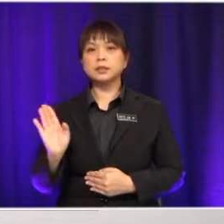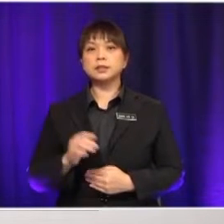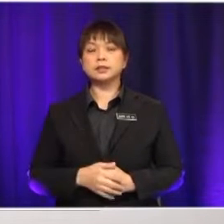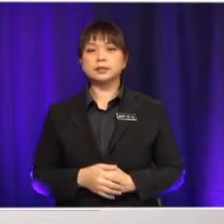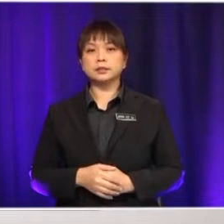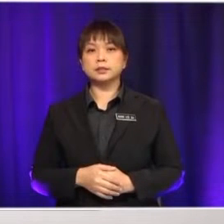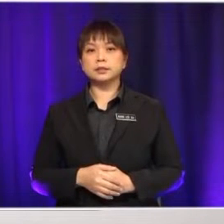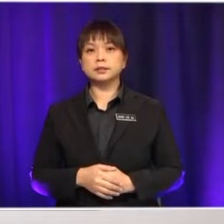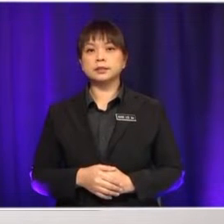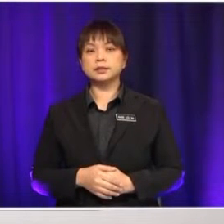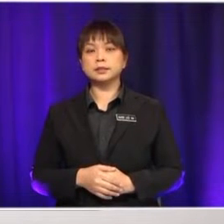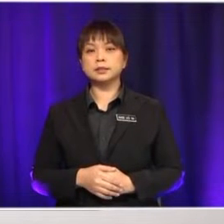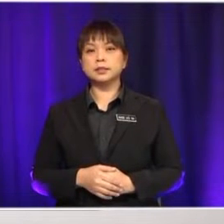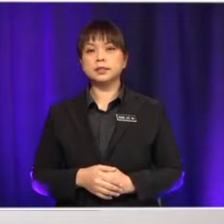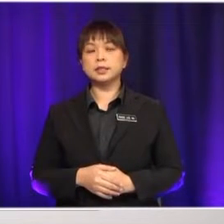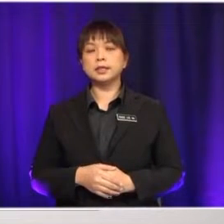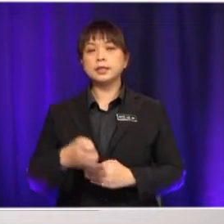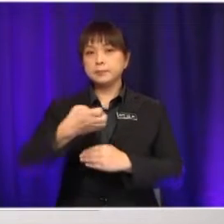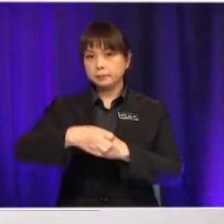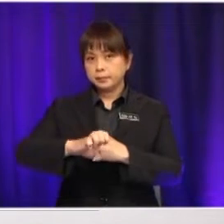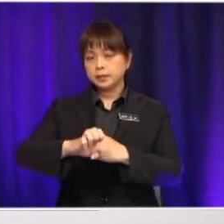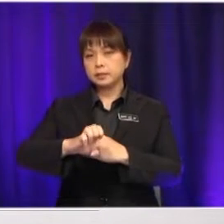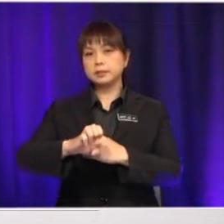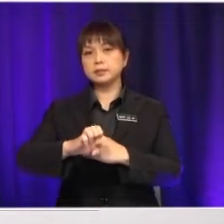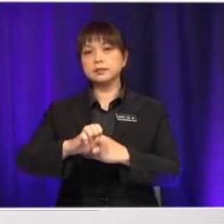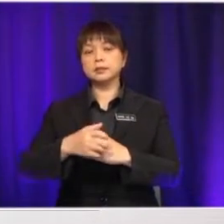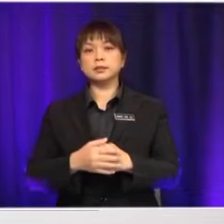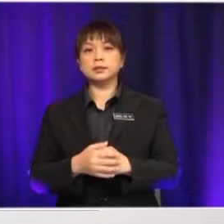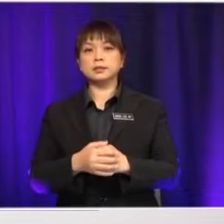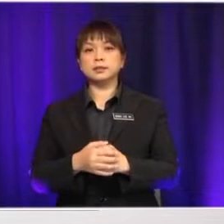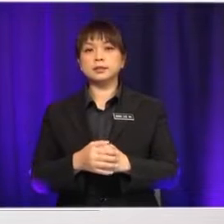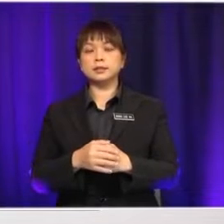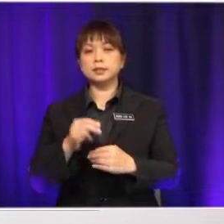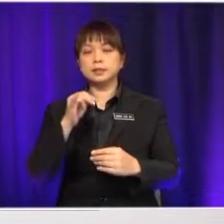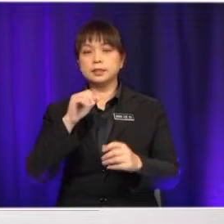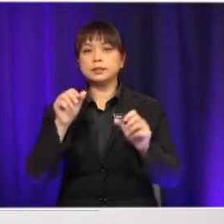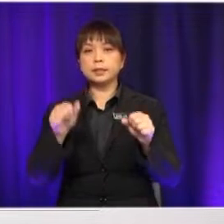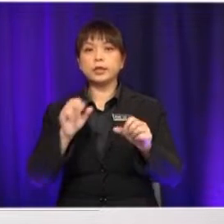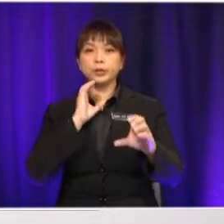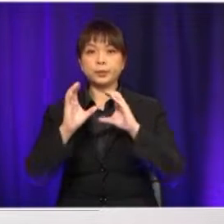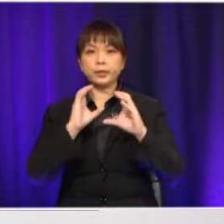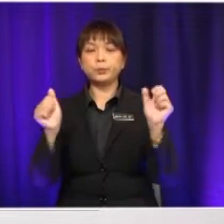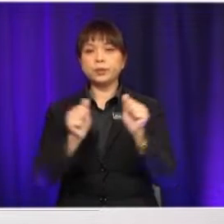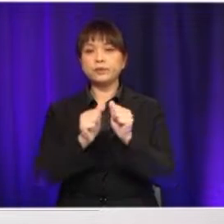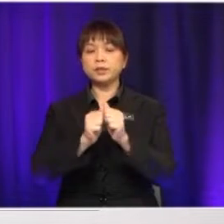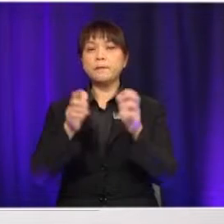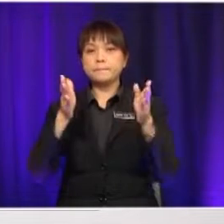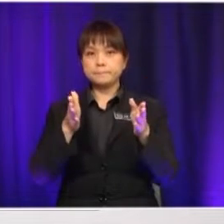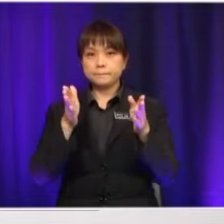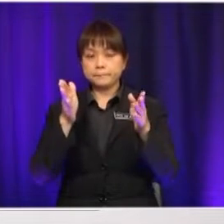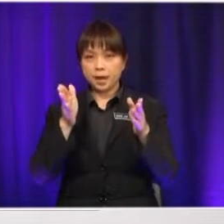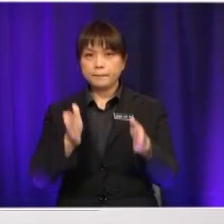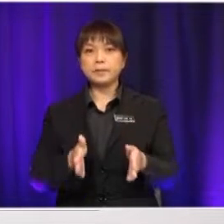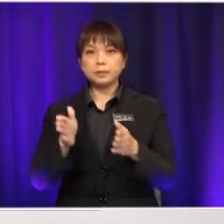of communication I would prefer using. Wow. Because emails can communicate with people all around the world. Besides,